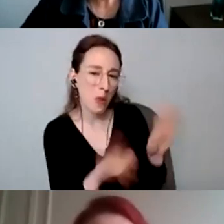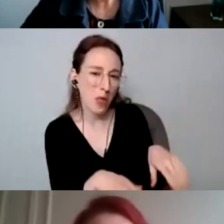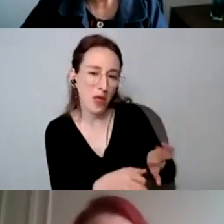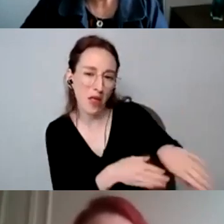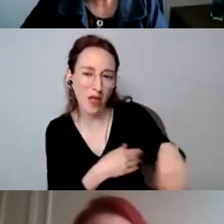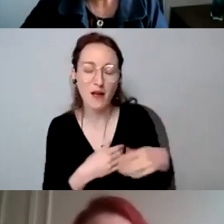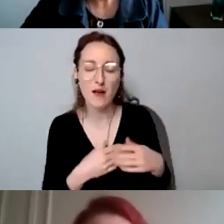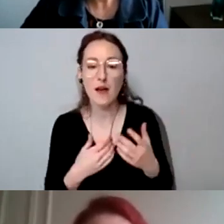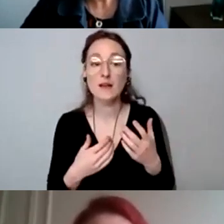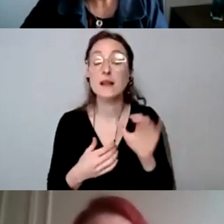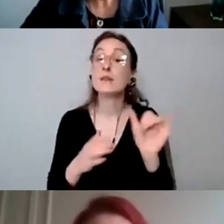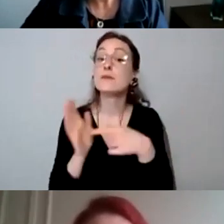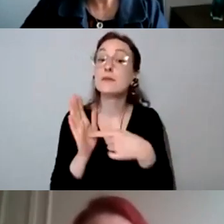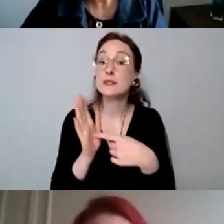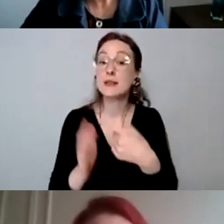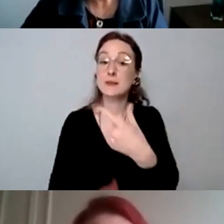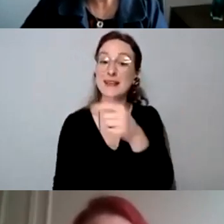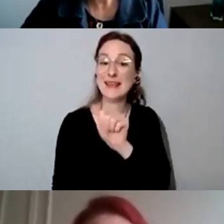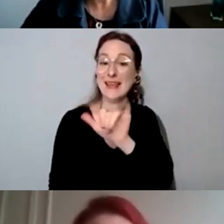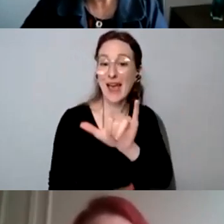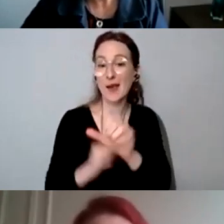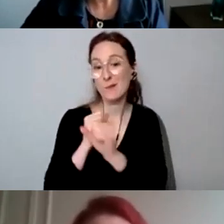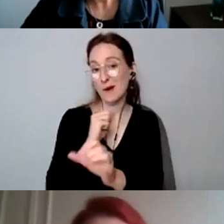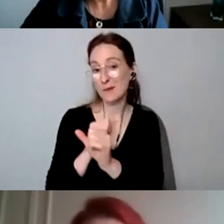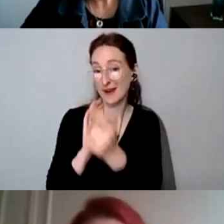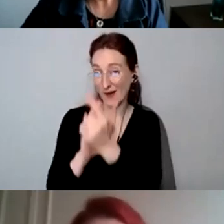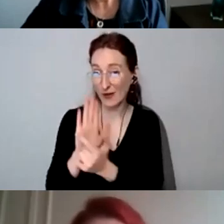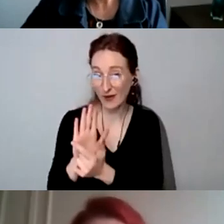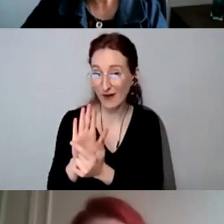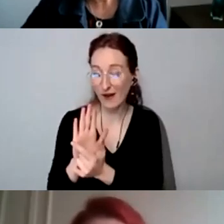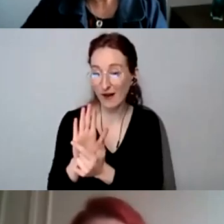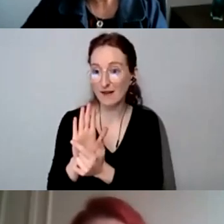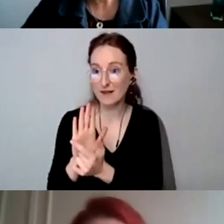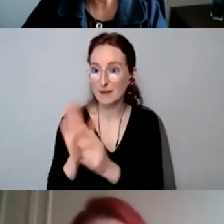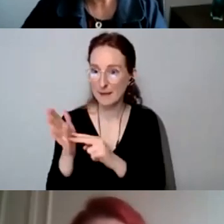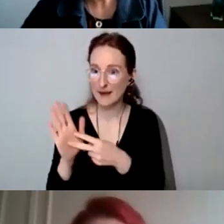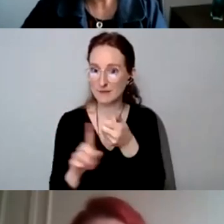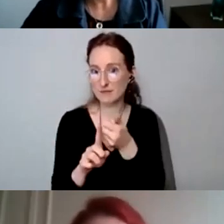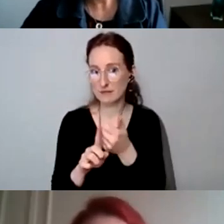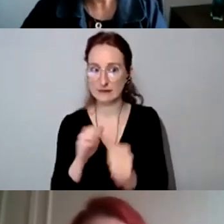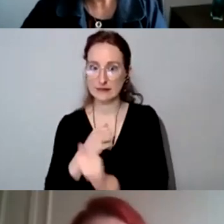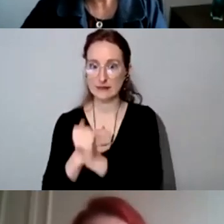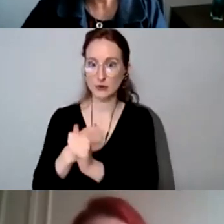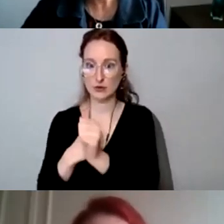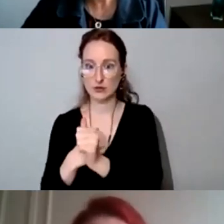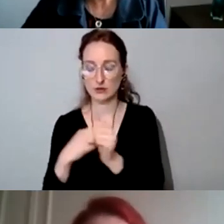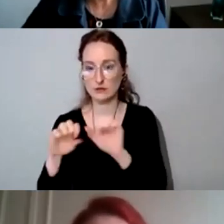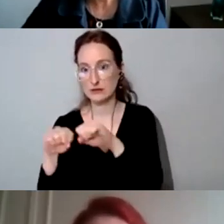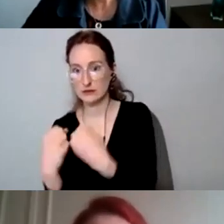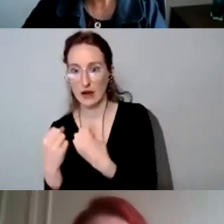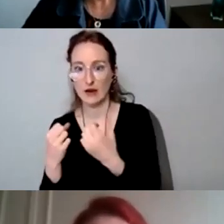or you see unfavorable regulation of people who with migration experiences and things like